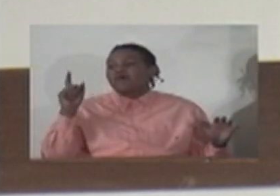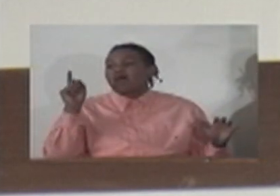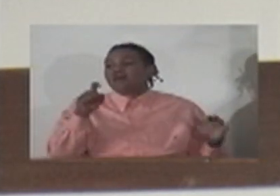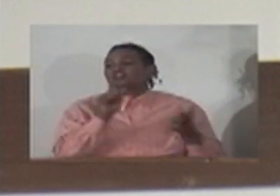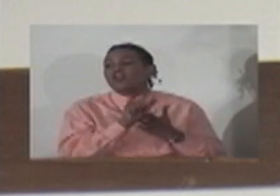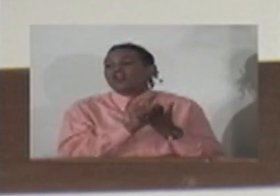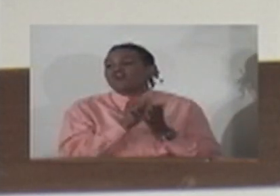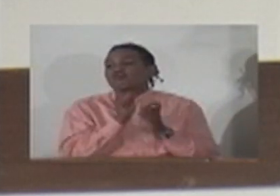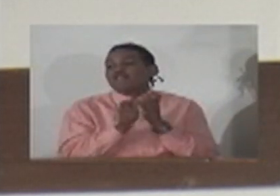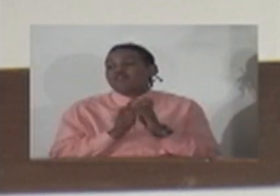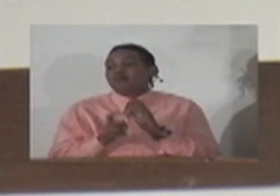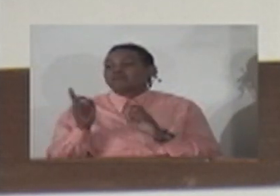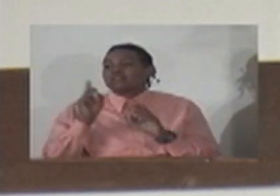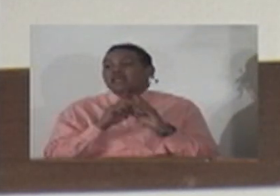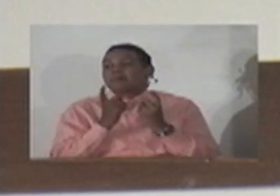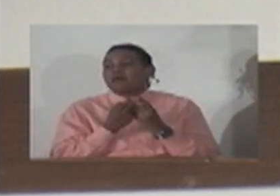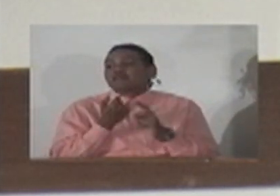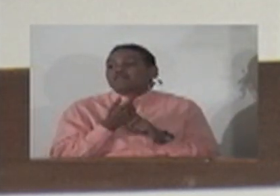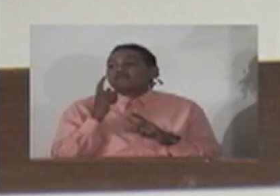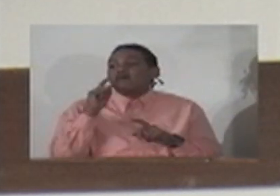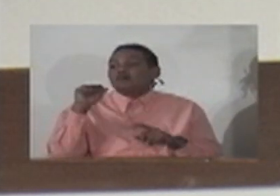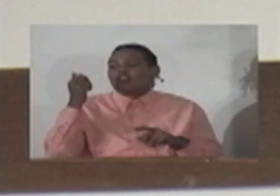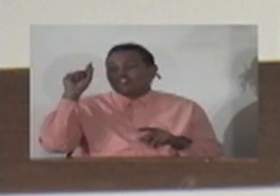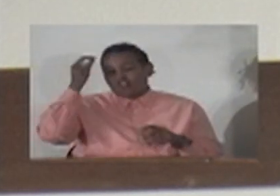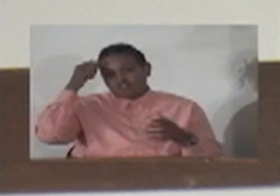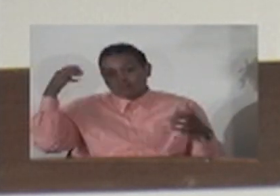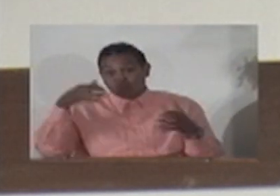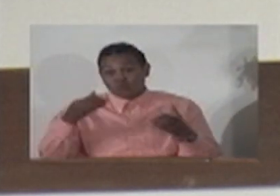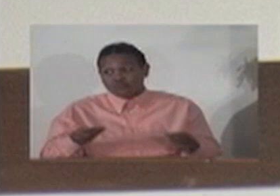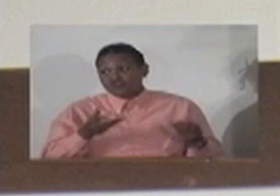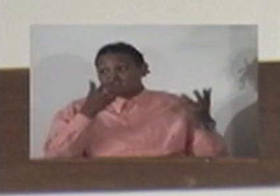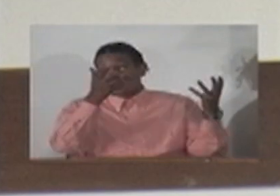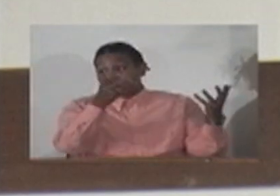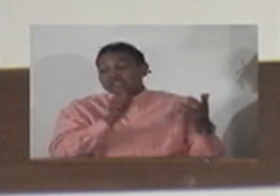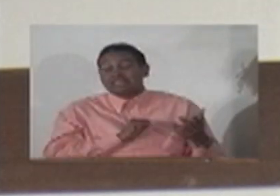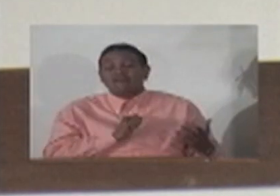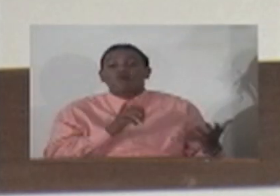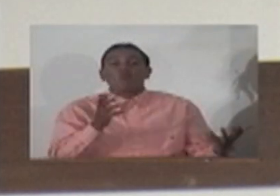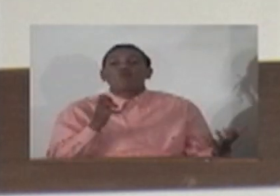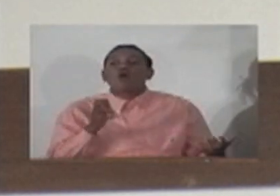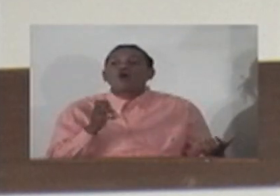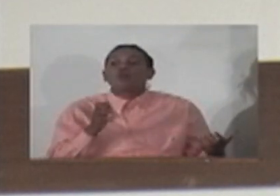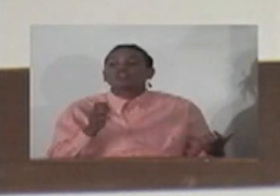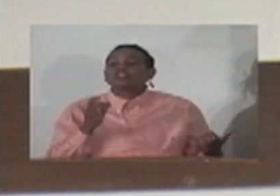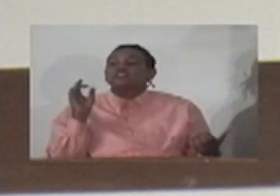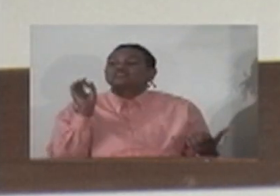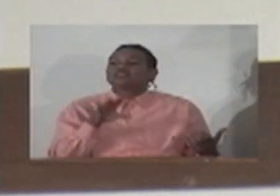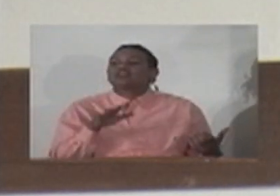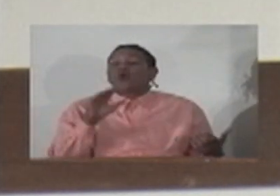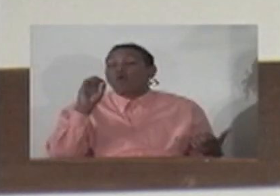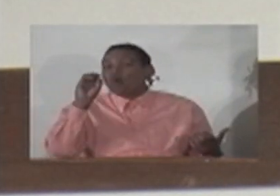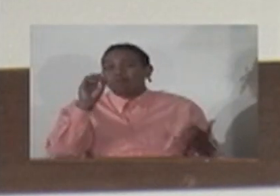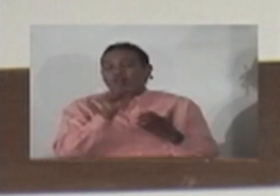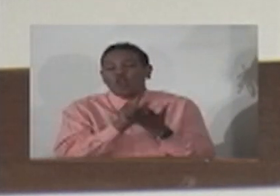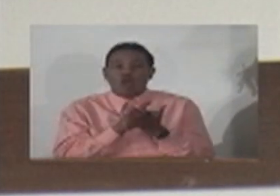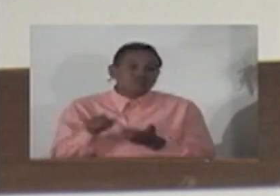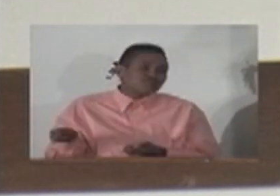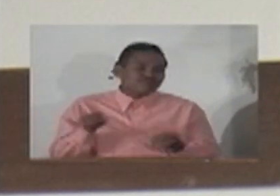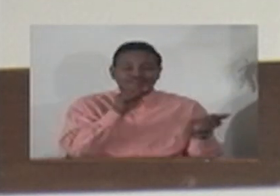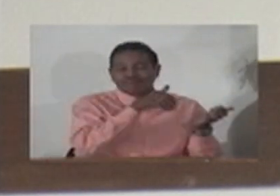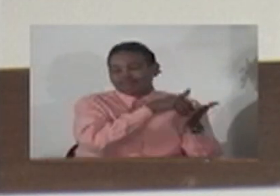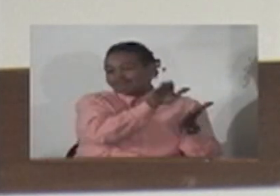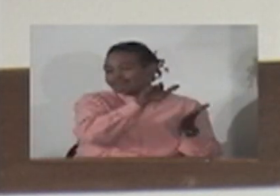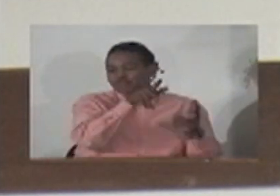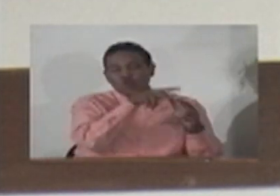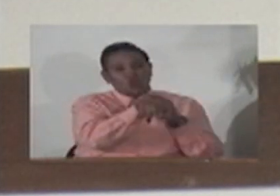Law Reform Department for us to have another cabinet submission. I would like to bring for us to debate here in this